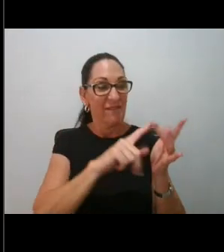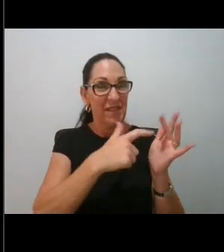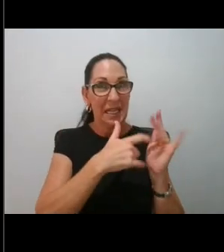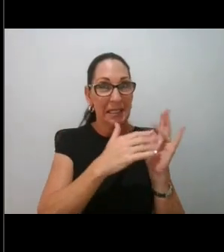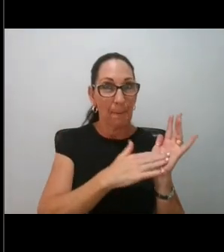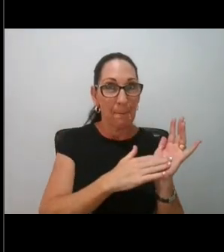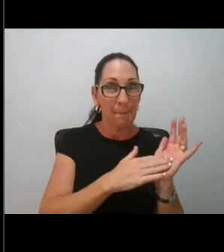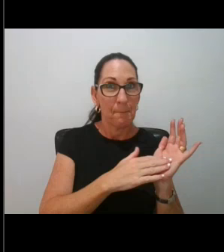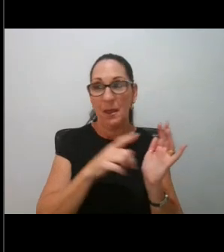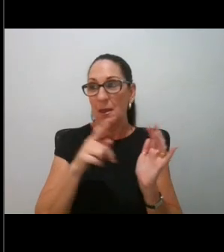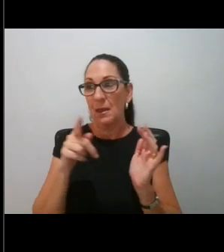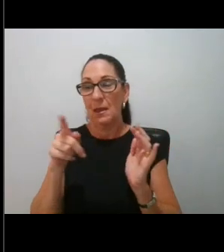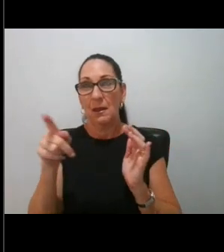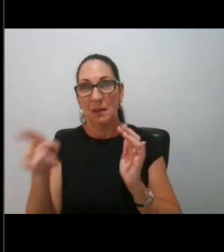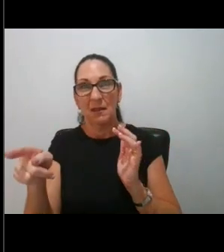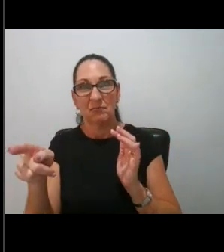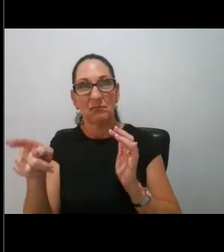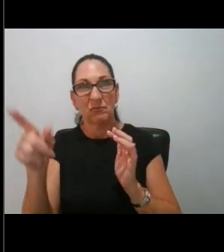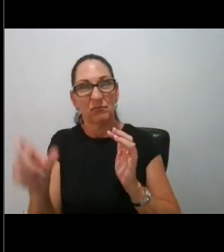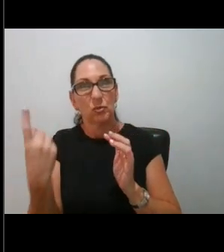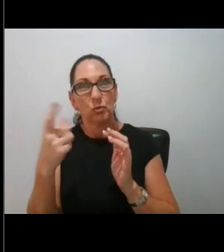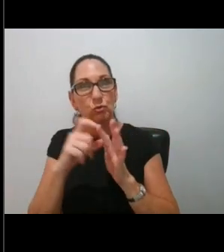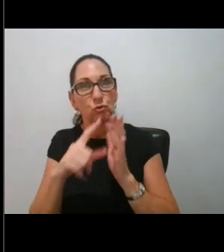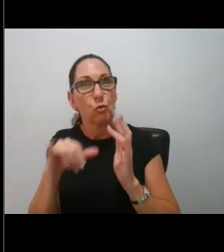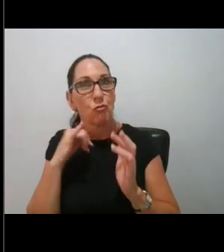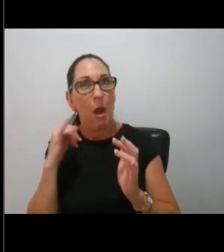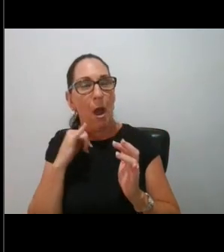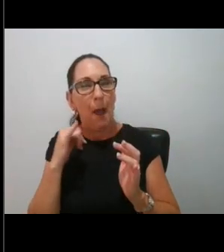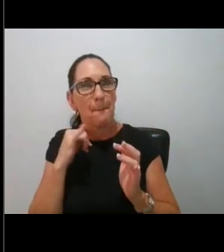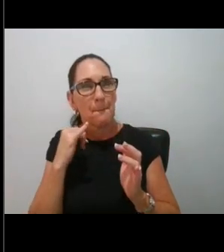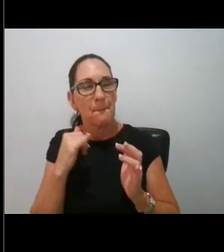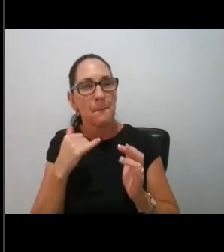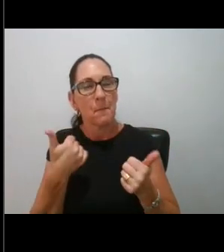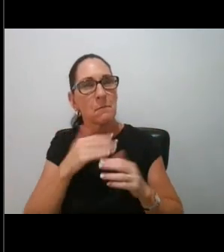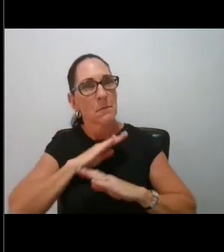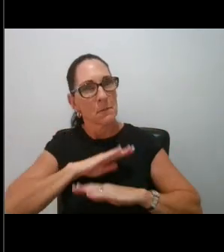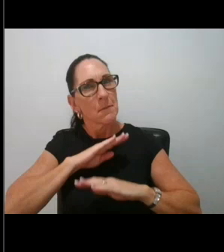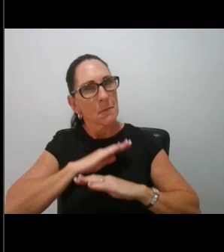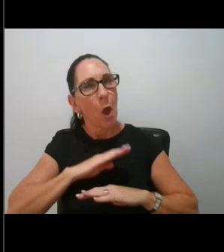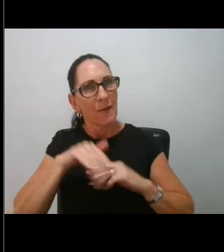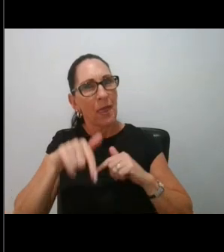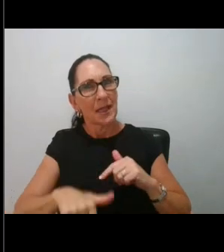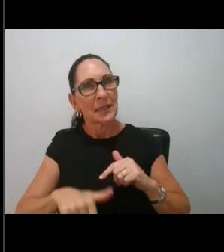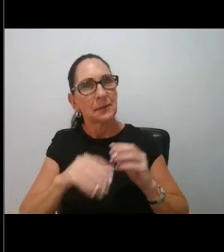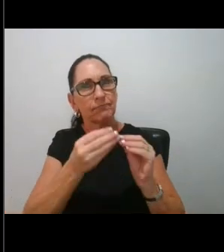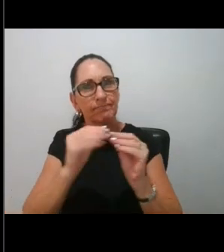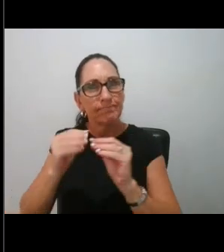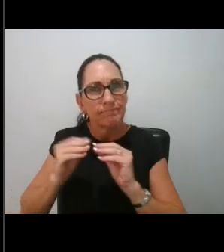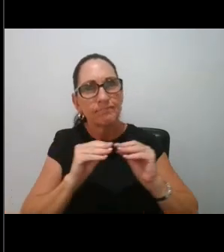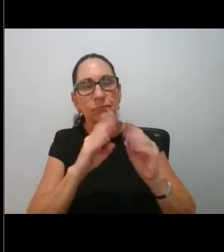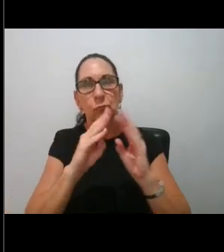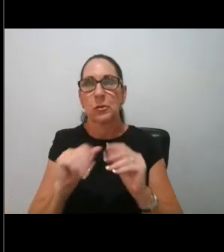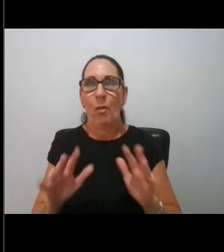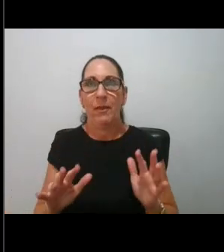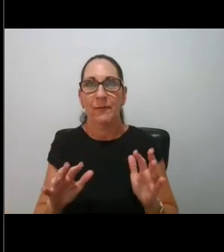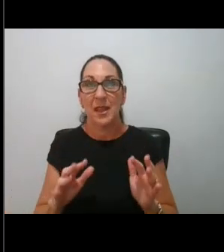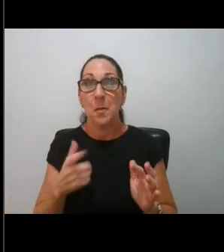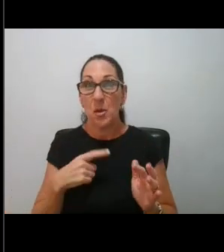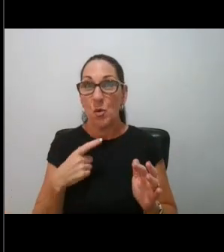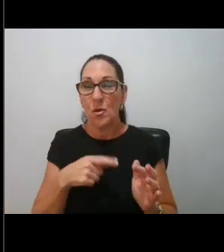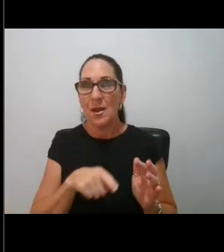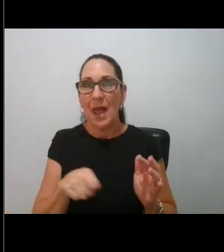compared to, say, a court process. We also find that because the outcomes